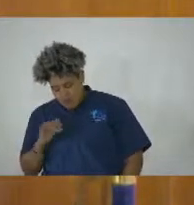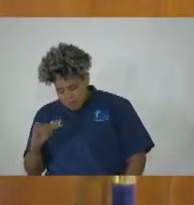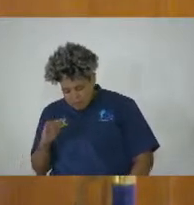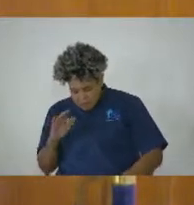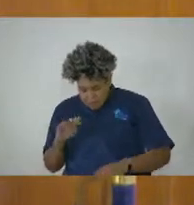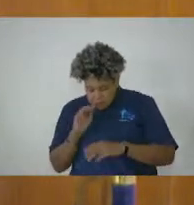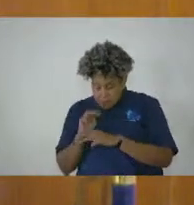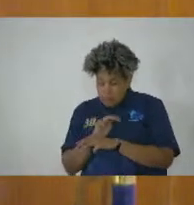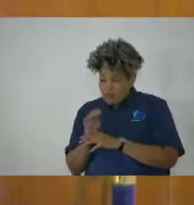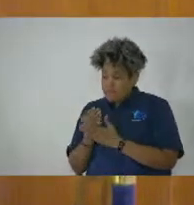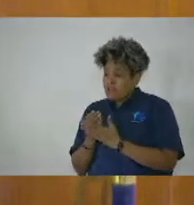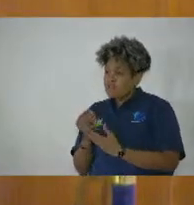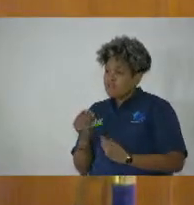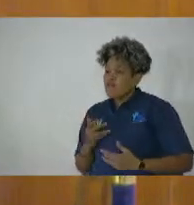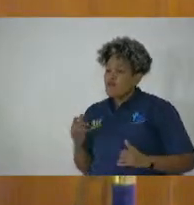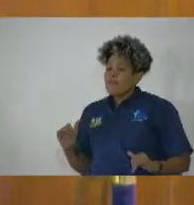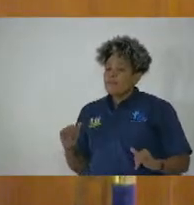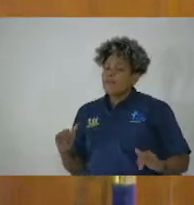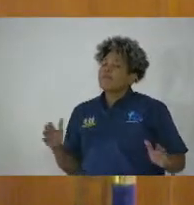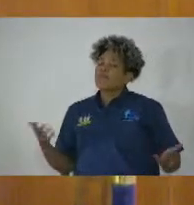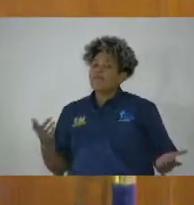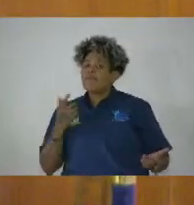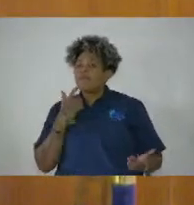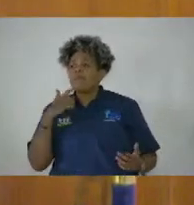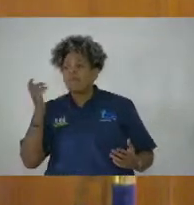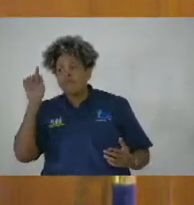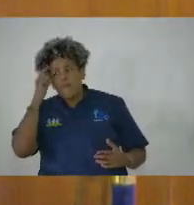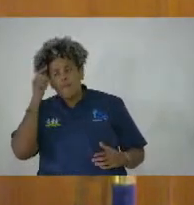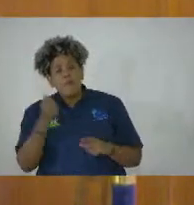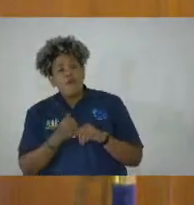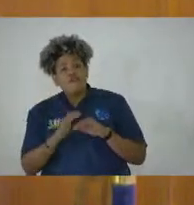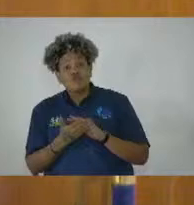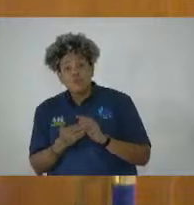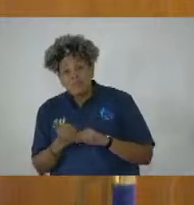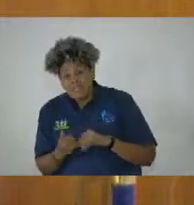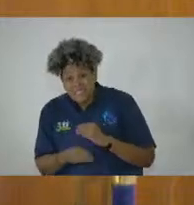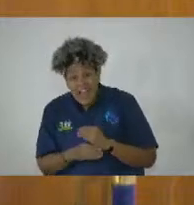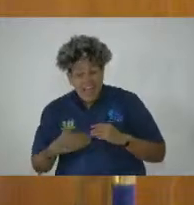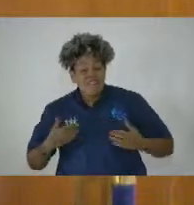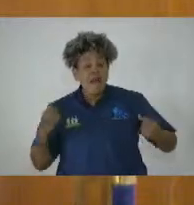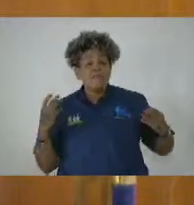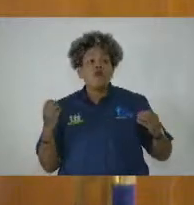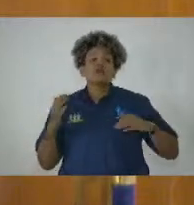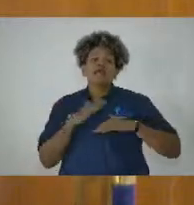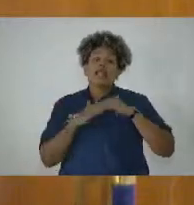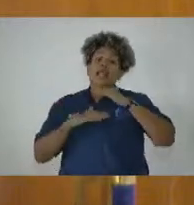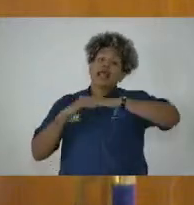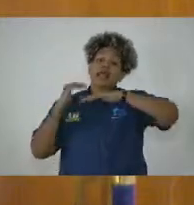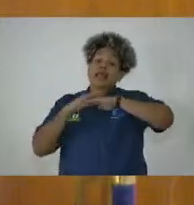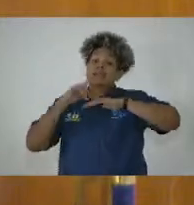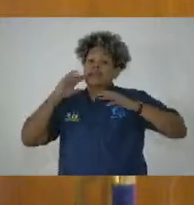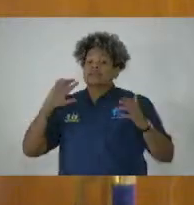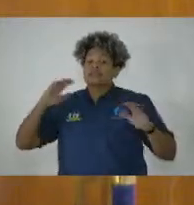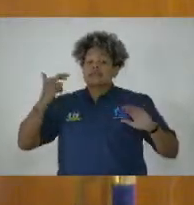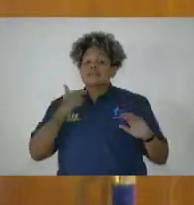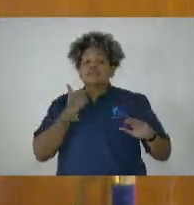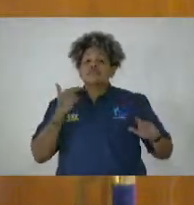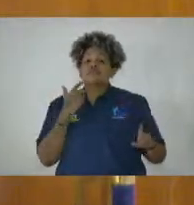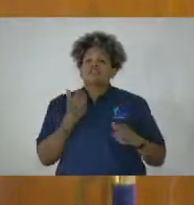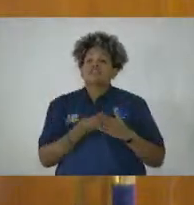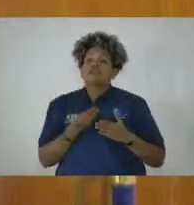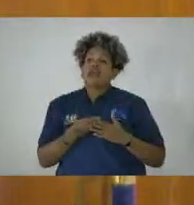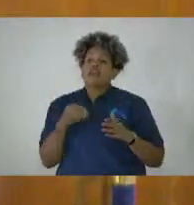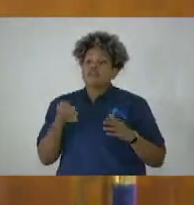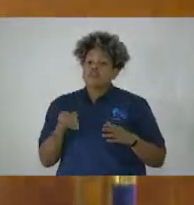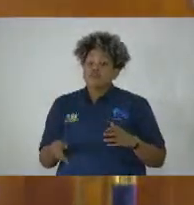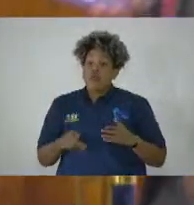the Ministry of Finance and Public Service that the government of Jamaica had a multi-layered disaster risk financing